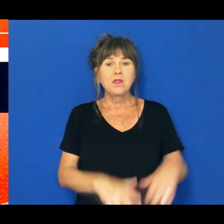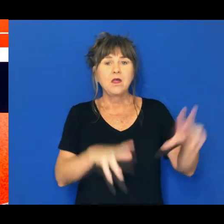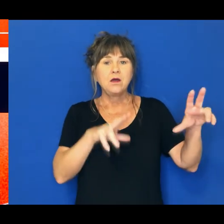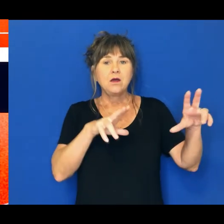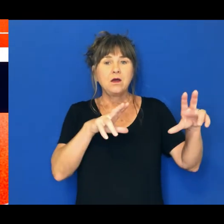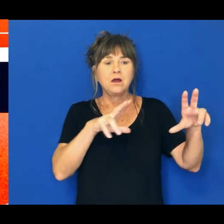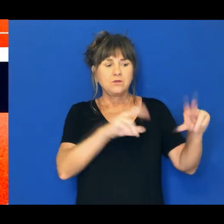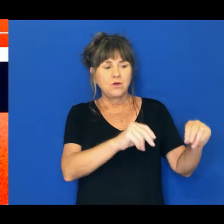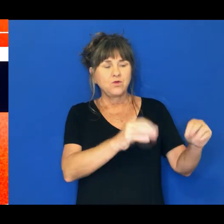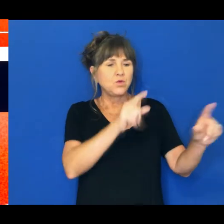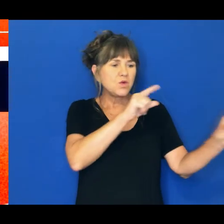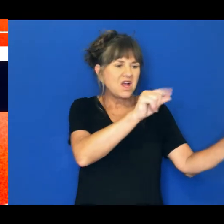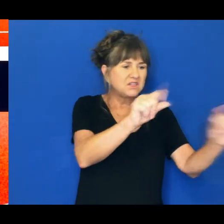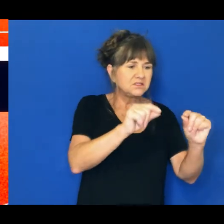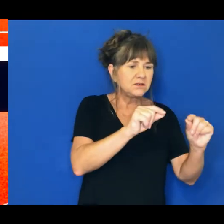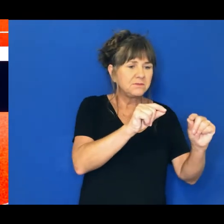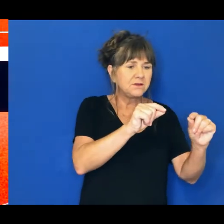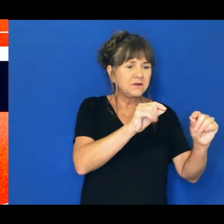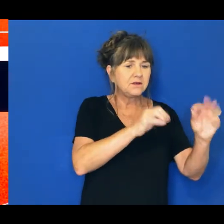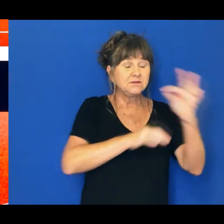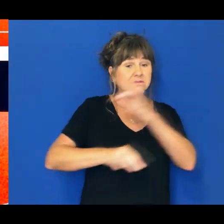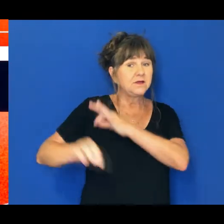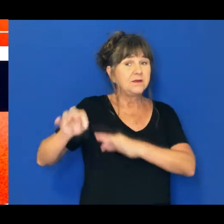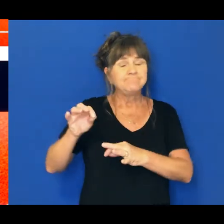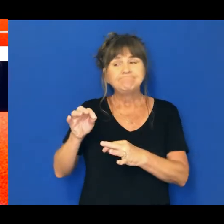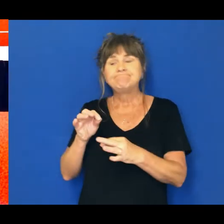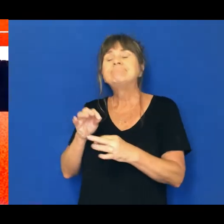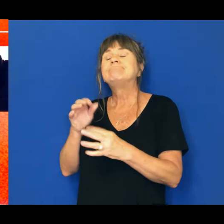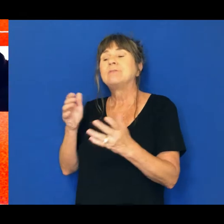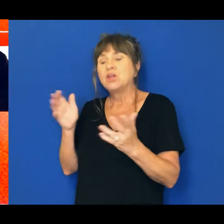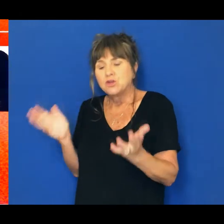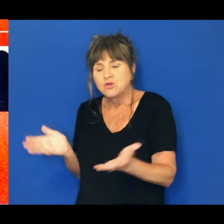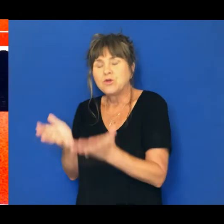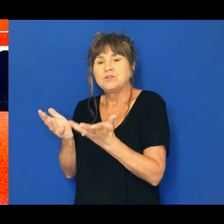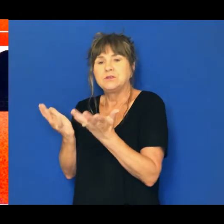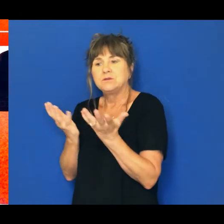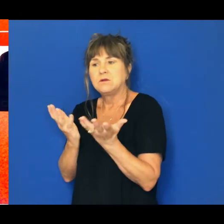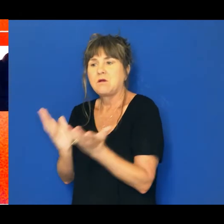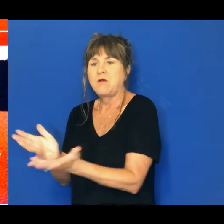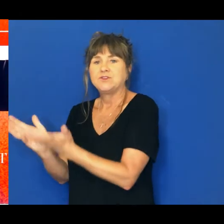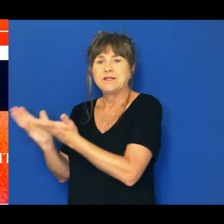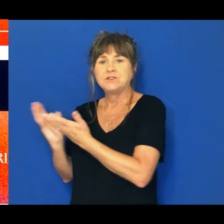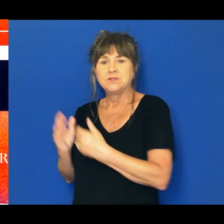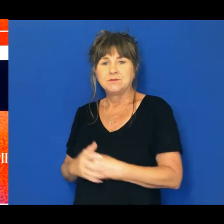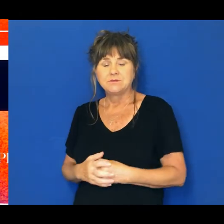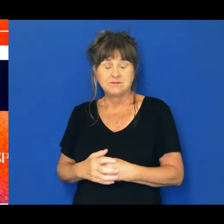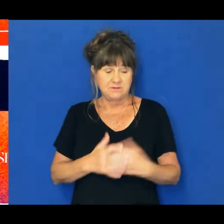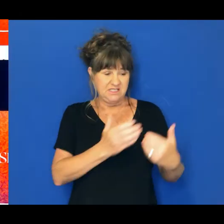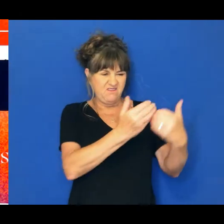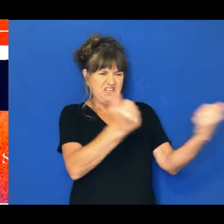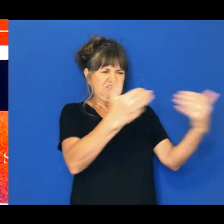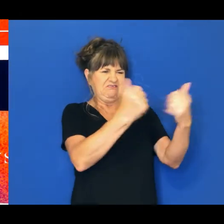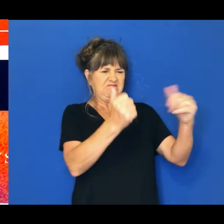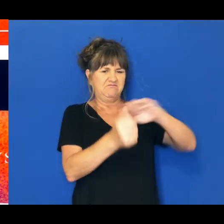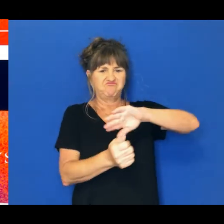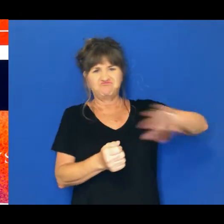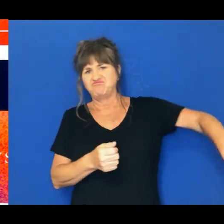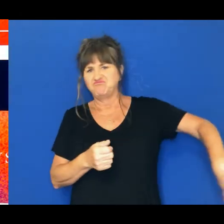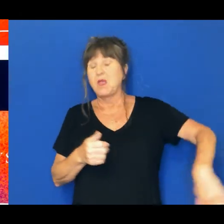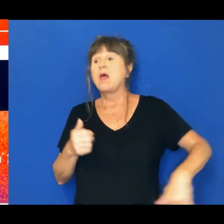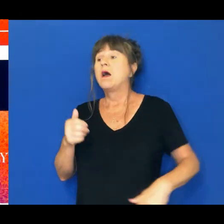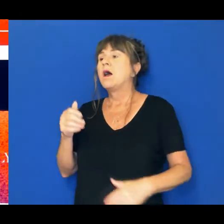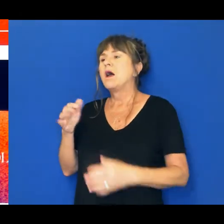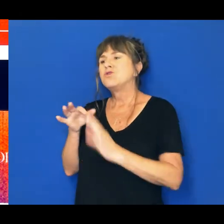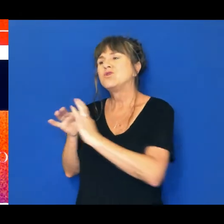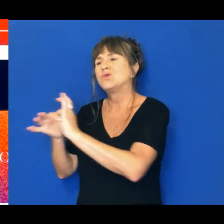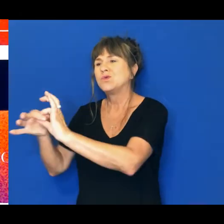You can say no to gossip, but instead say yes to encouraging conversation. You can say no to division. Come on, somebody. Come on, Roger. And you